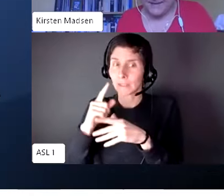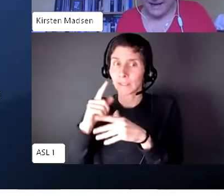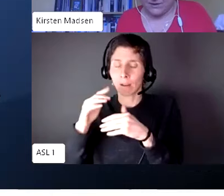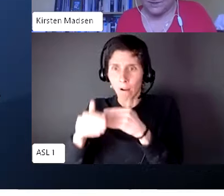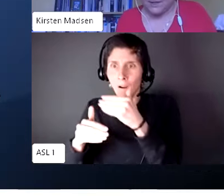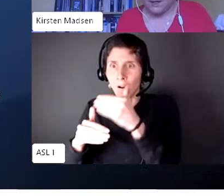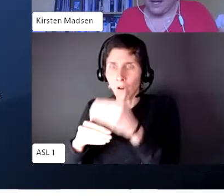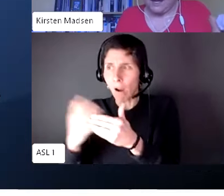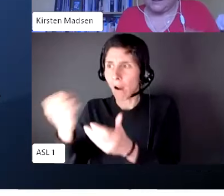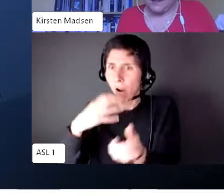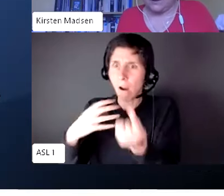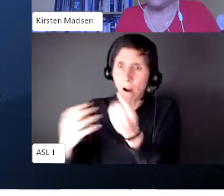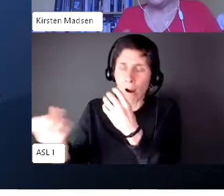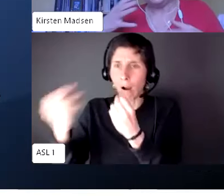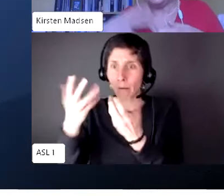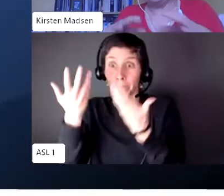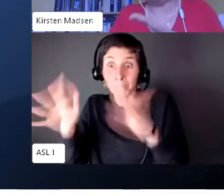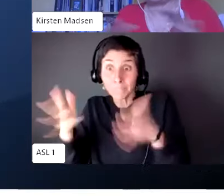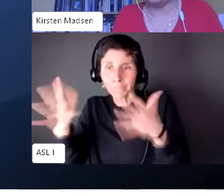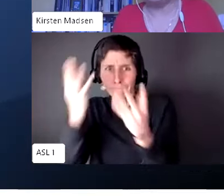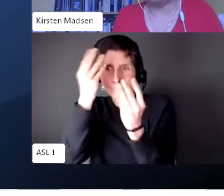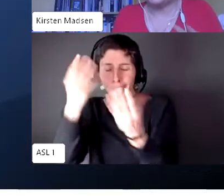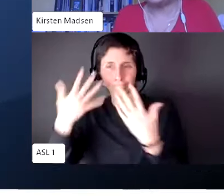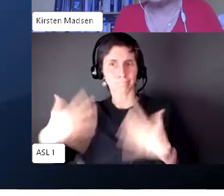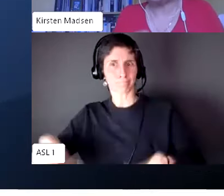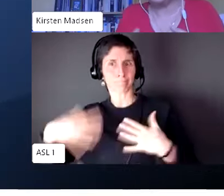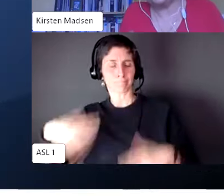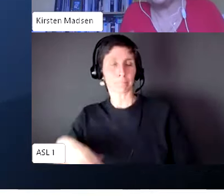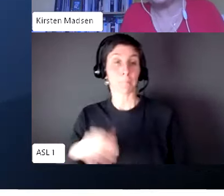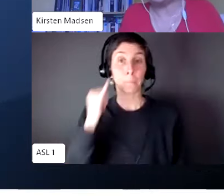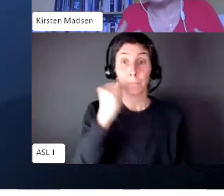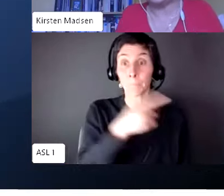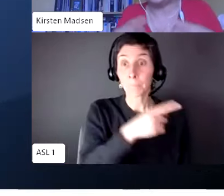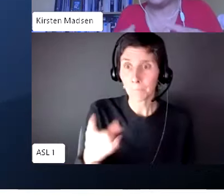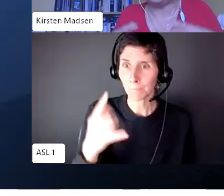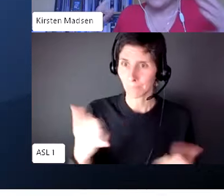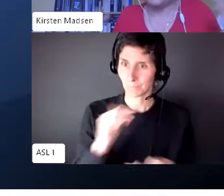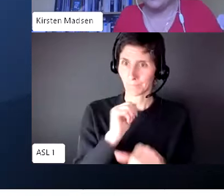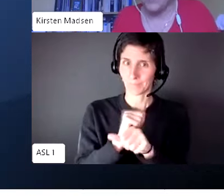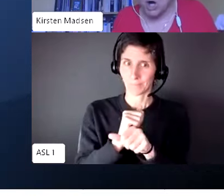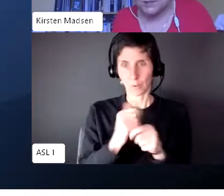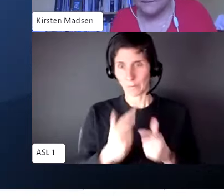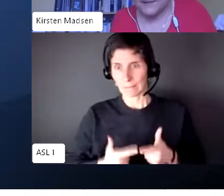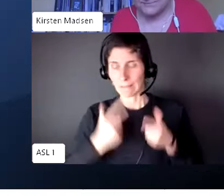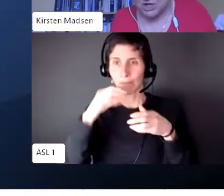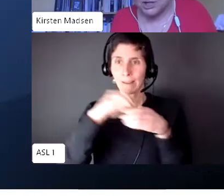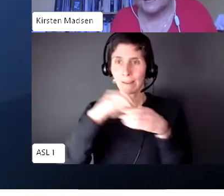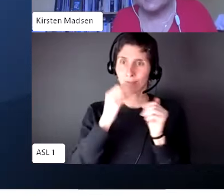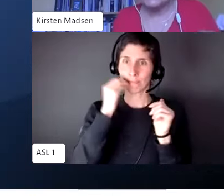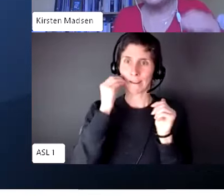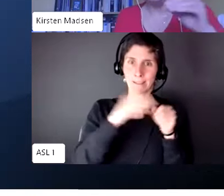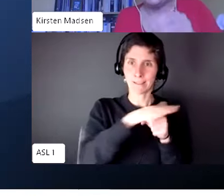come out. So if you are from a resident and you're interested in perhaps being part of this